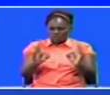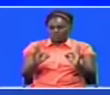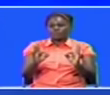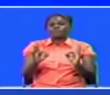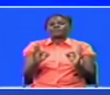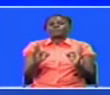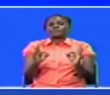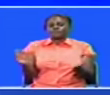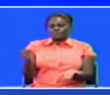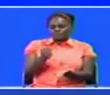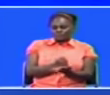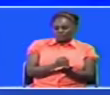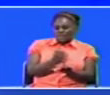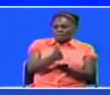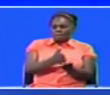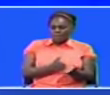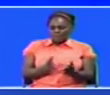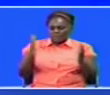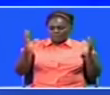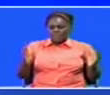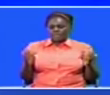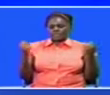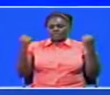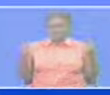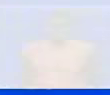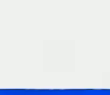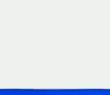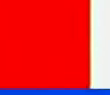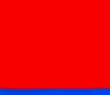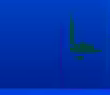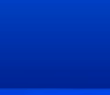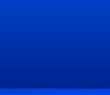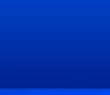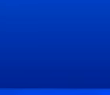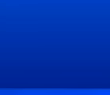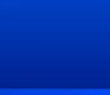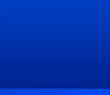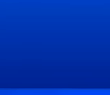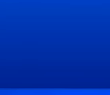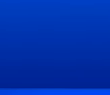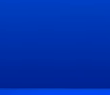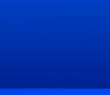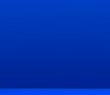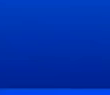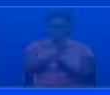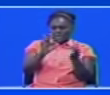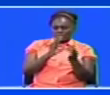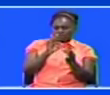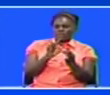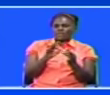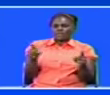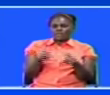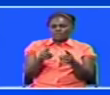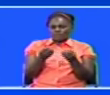respectively. The appointments are part of a broader strengthening of the telco's operational and service excellence and is aligned to